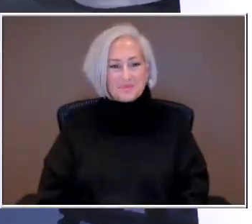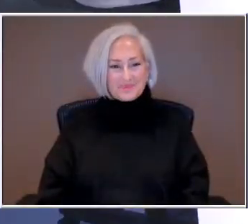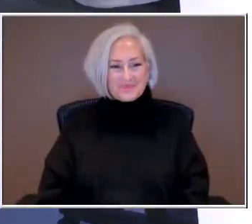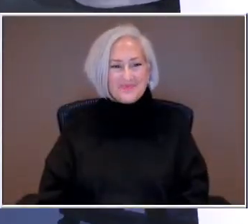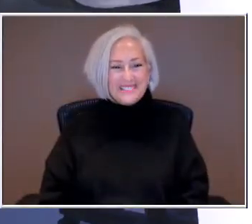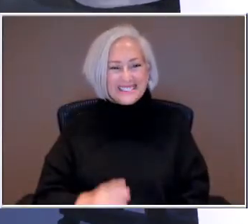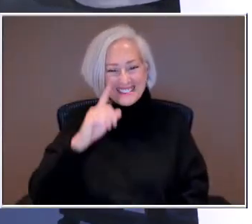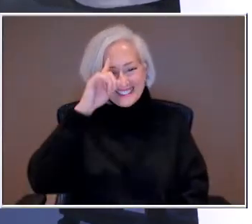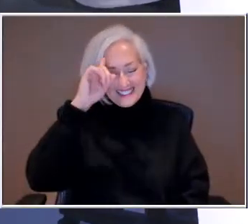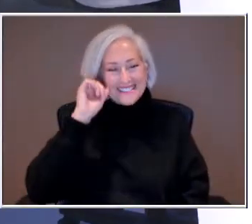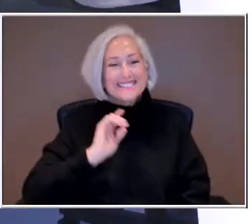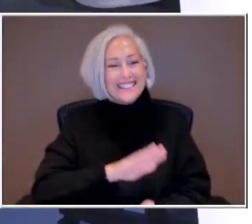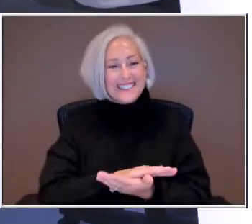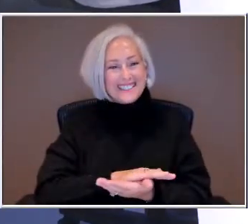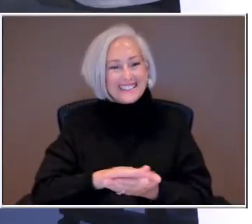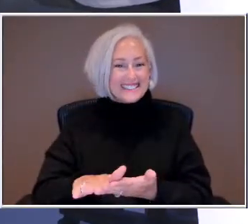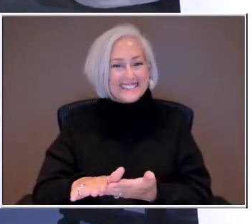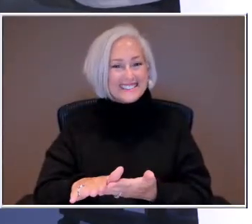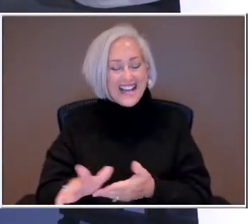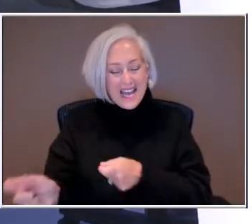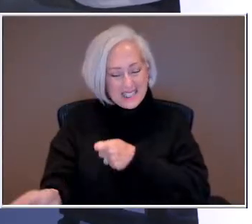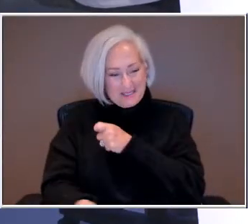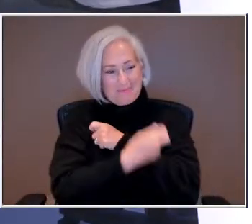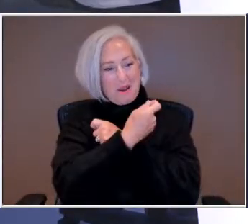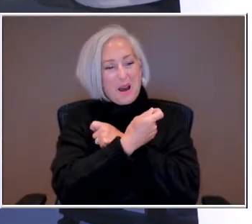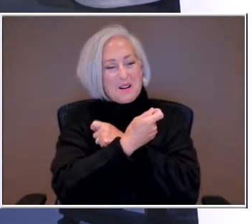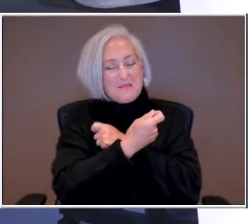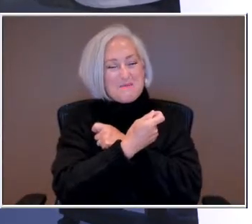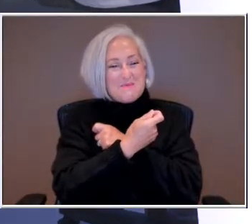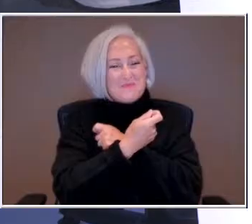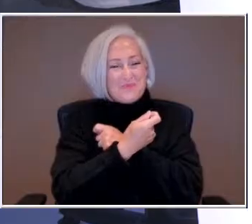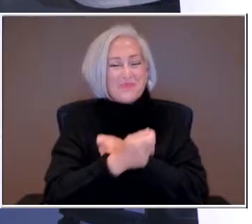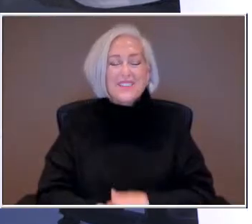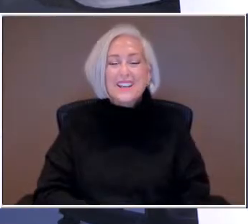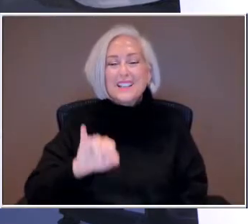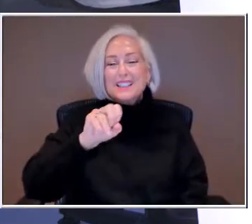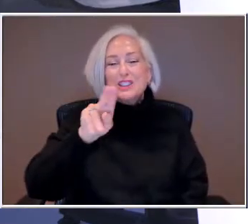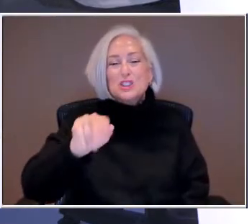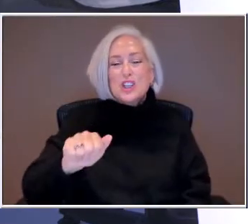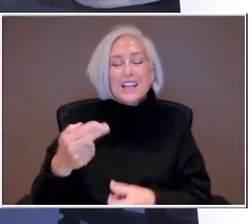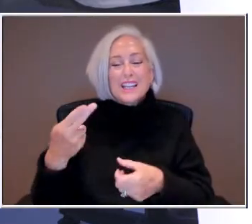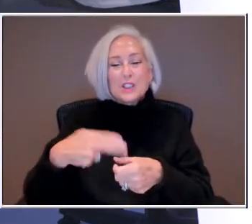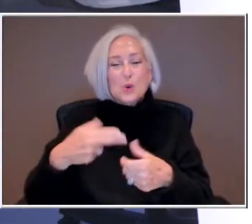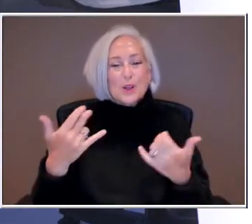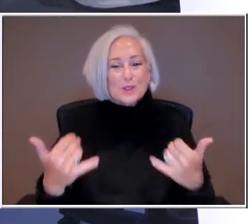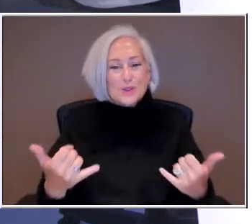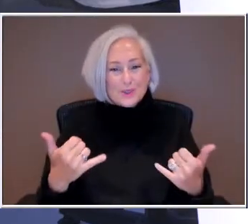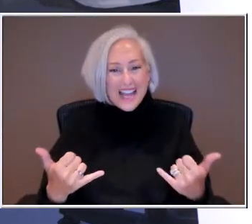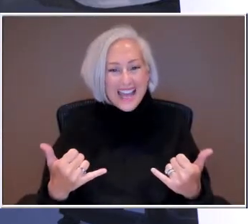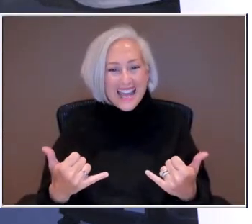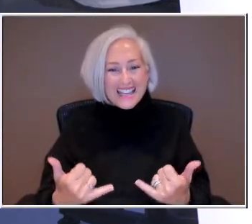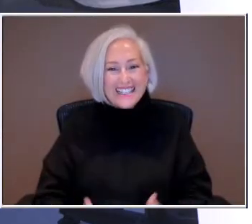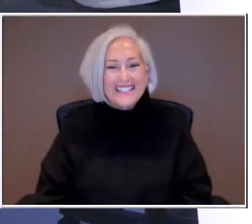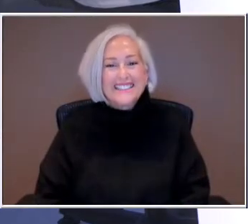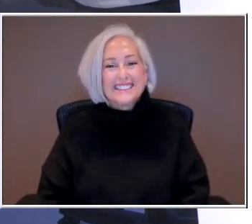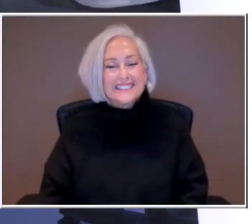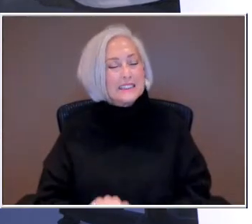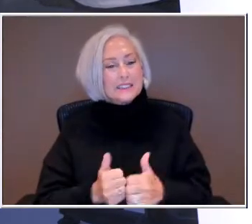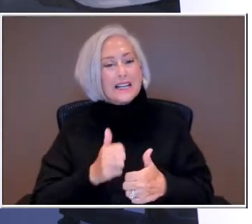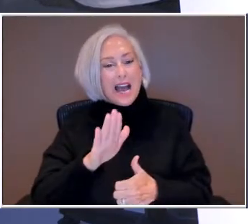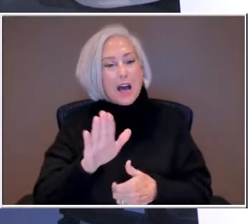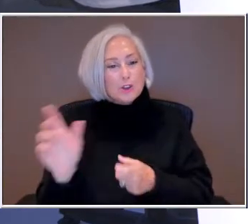Yeah, nice shot, right? Yeah. Nice shots. Jenny Johnson is joining us here in our studio this morning. How's the golf game going these